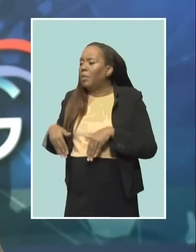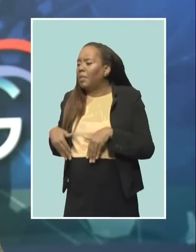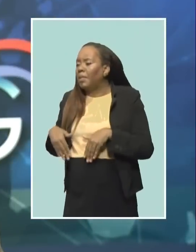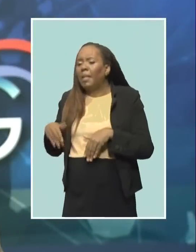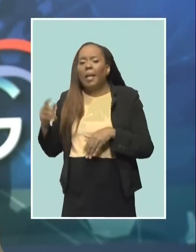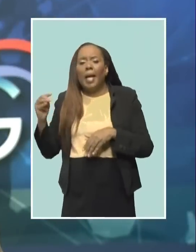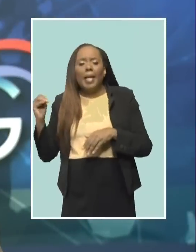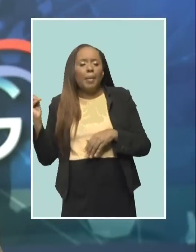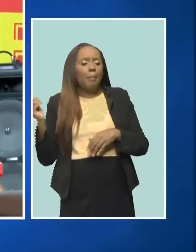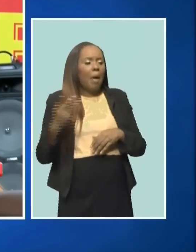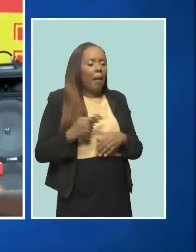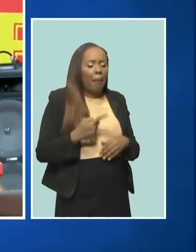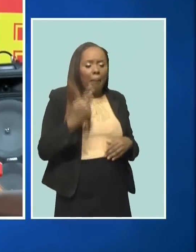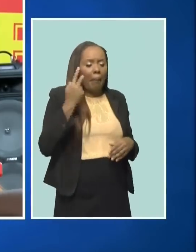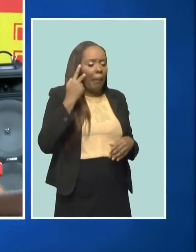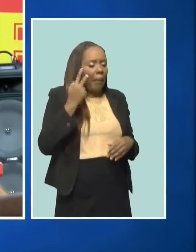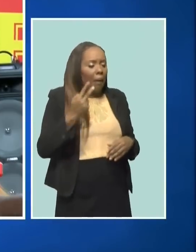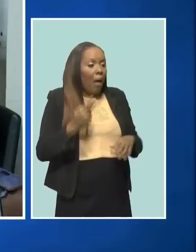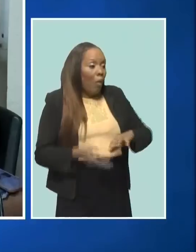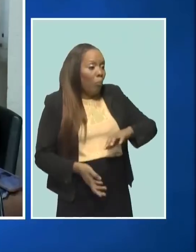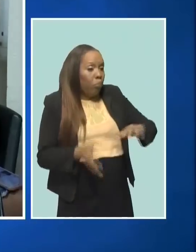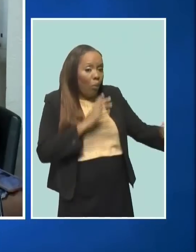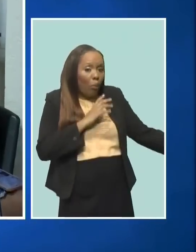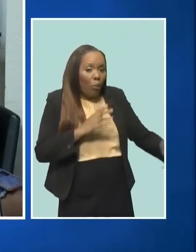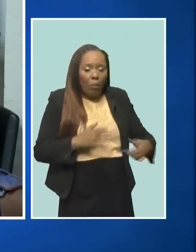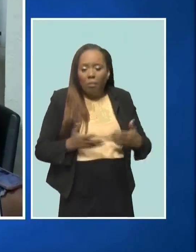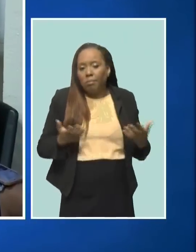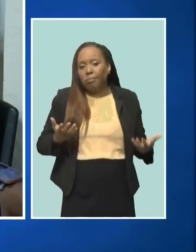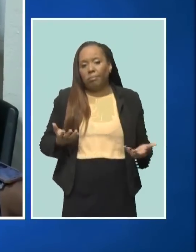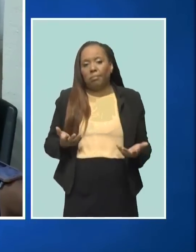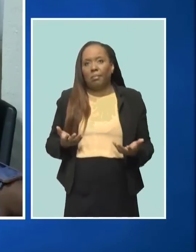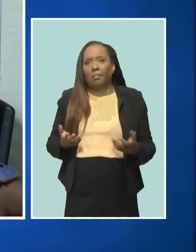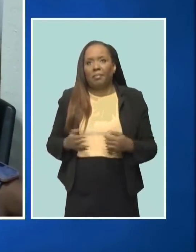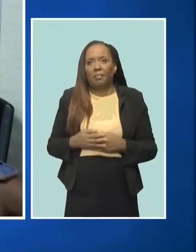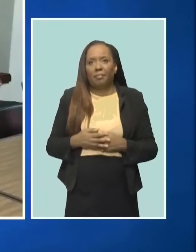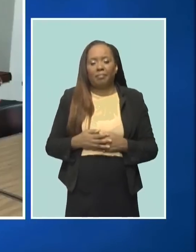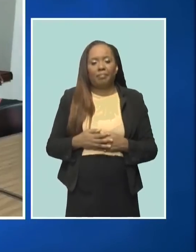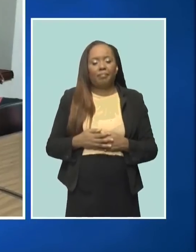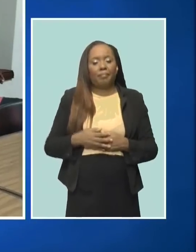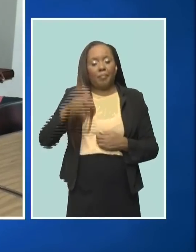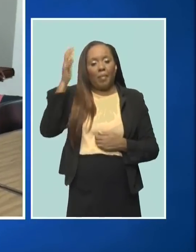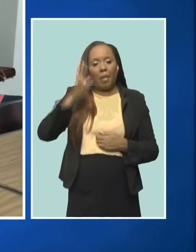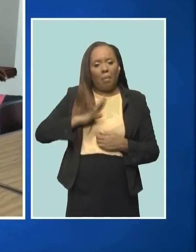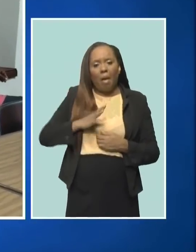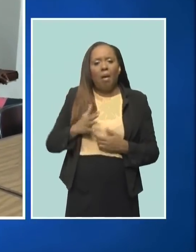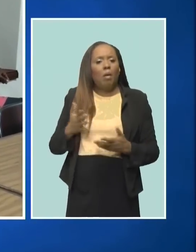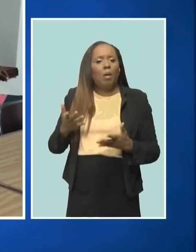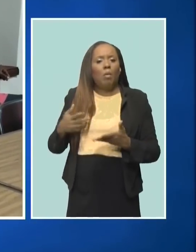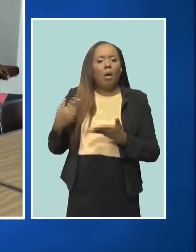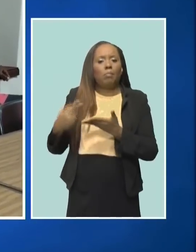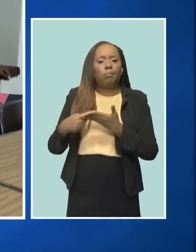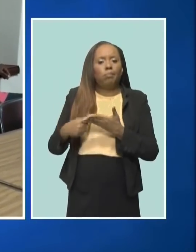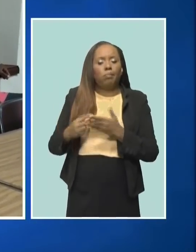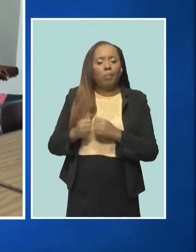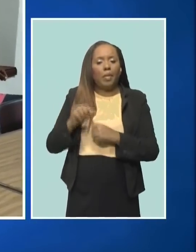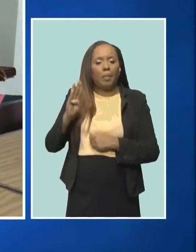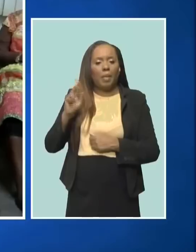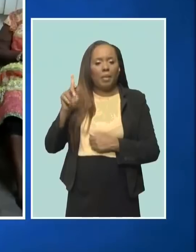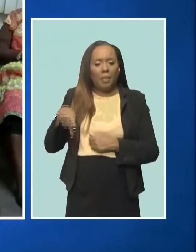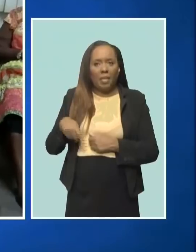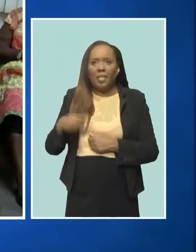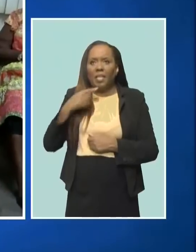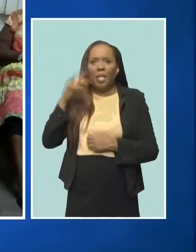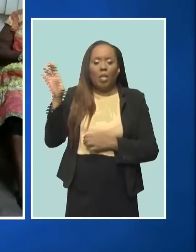Mr. Allen was addressing a meeting of the Barbados Labour Party's City of Bridgetown branch. With the Yuletide season fast approaching,